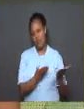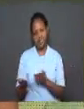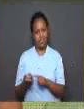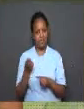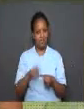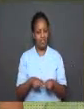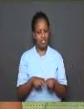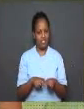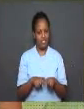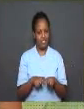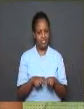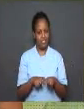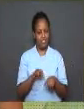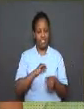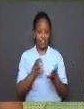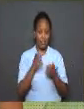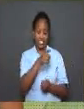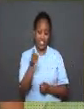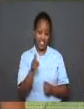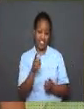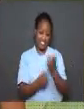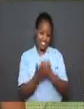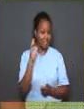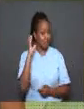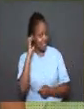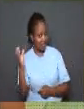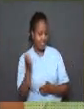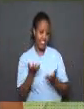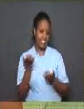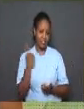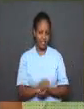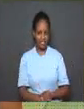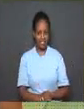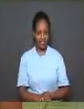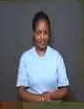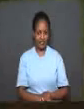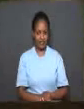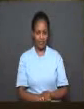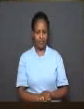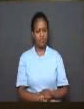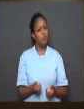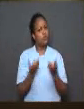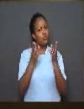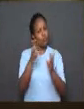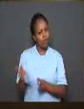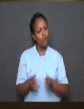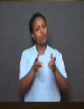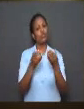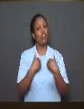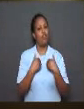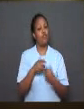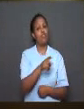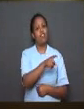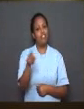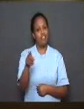Welcome back. I wish I could hear your discussions. There are many